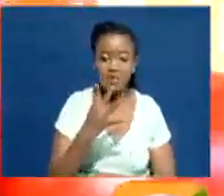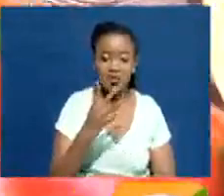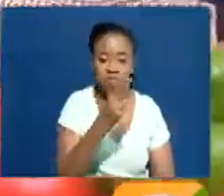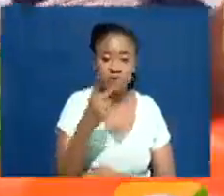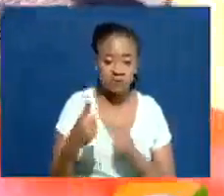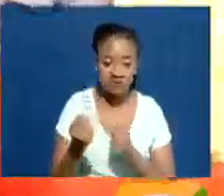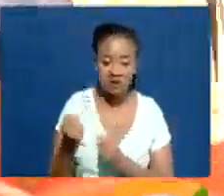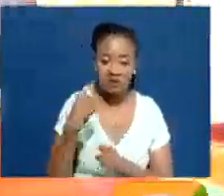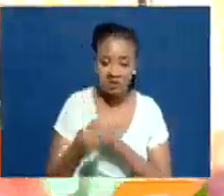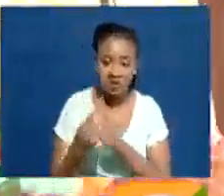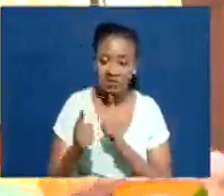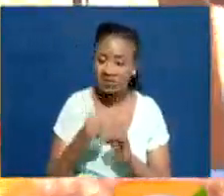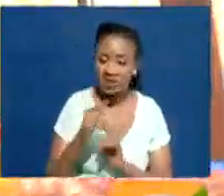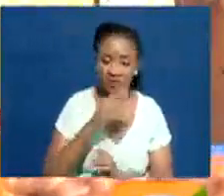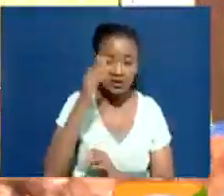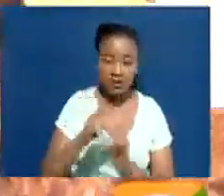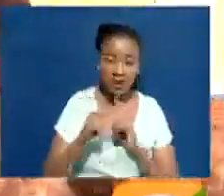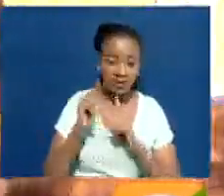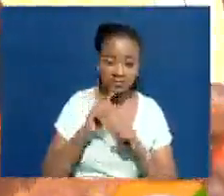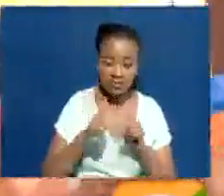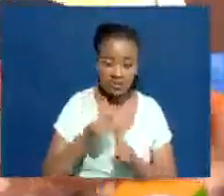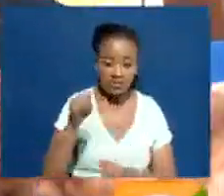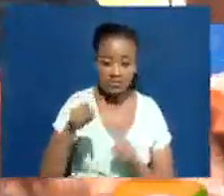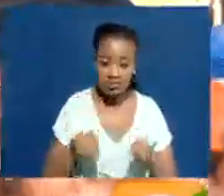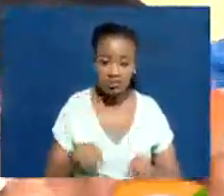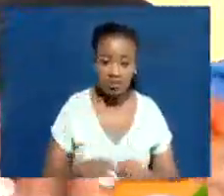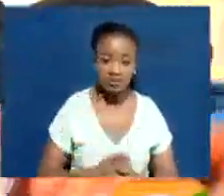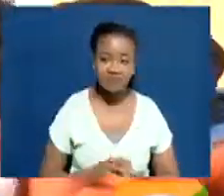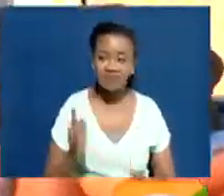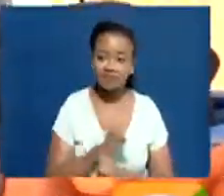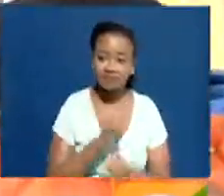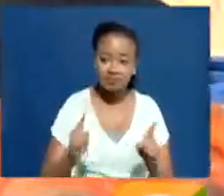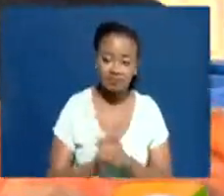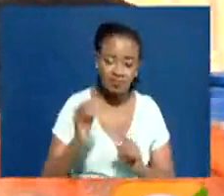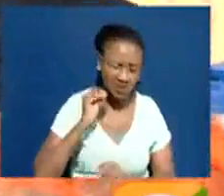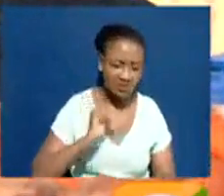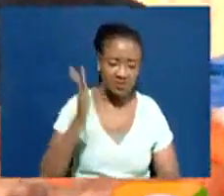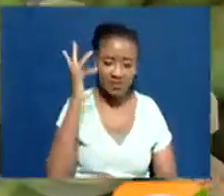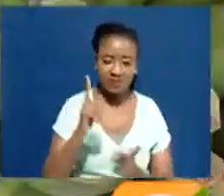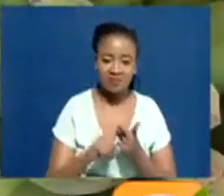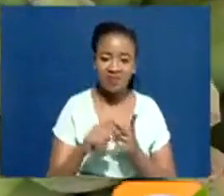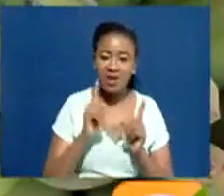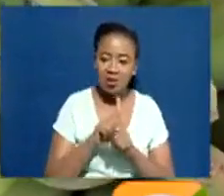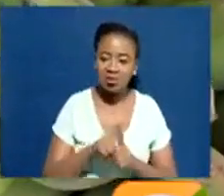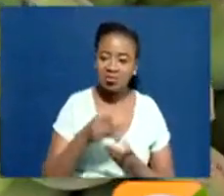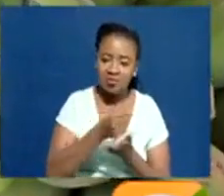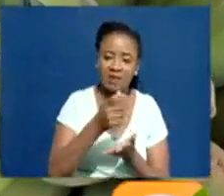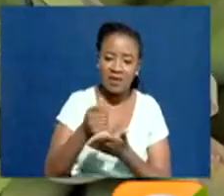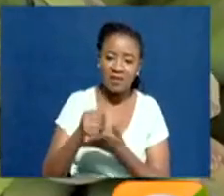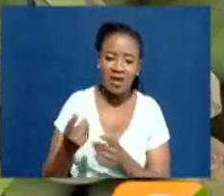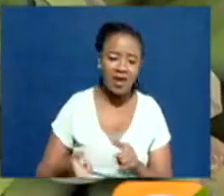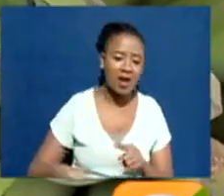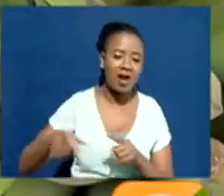experienced such a difficult financial period. Food prices have soared and her expenditure has gone up